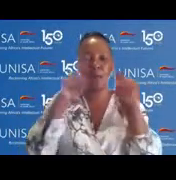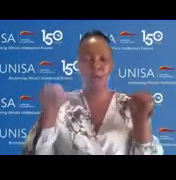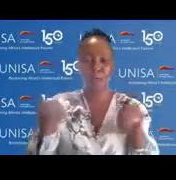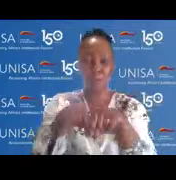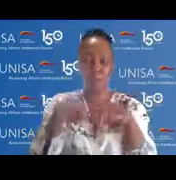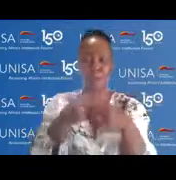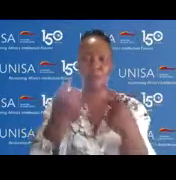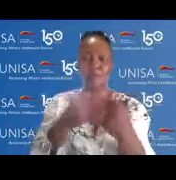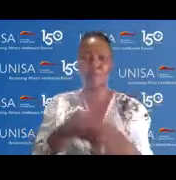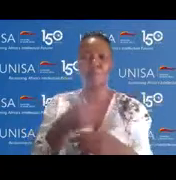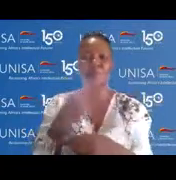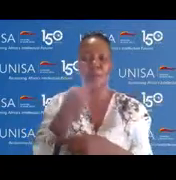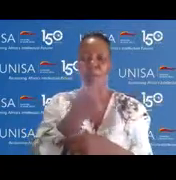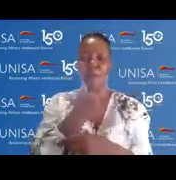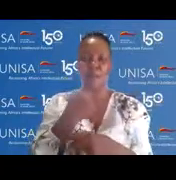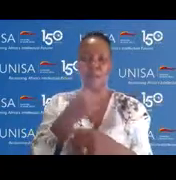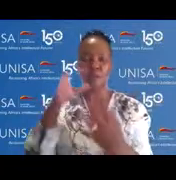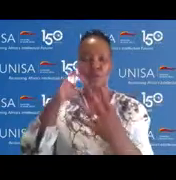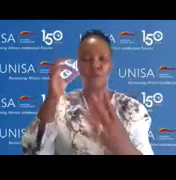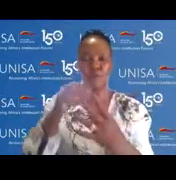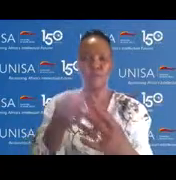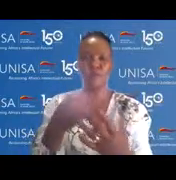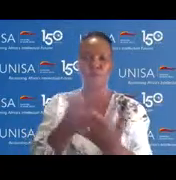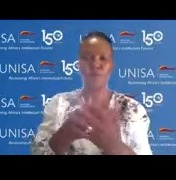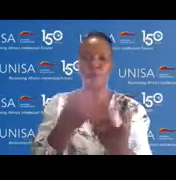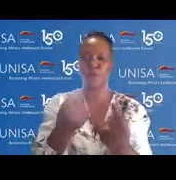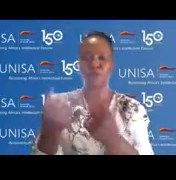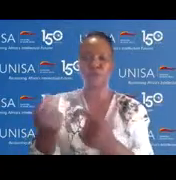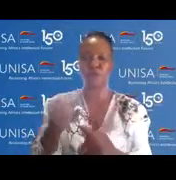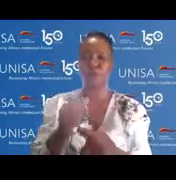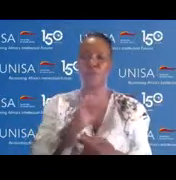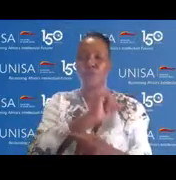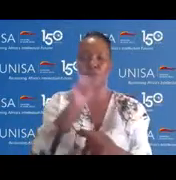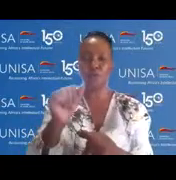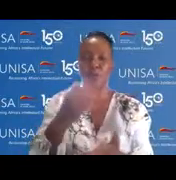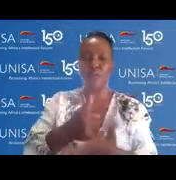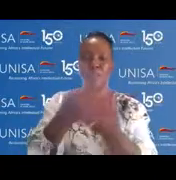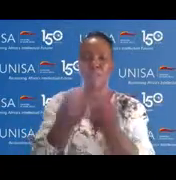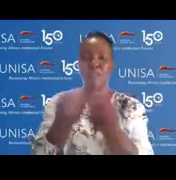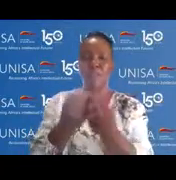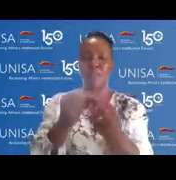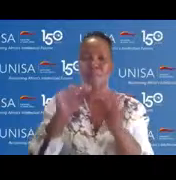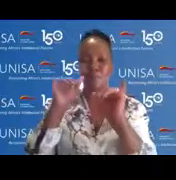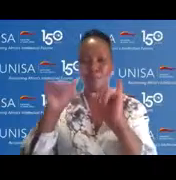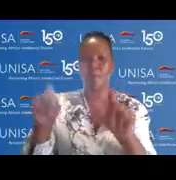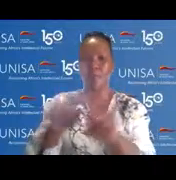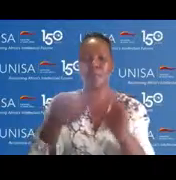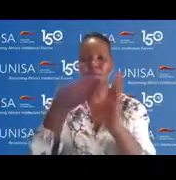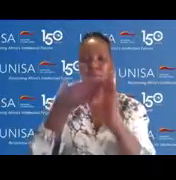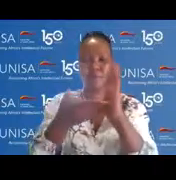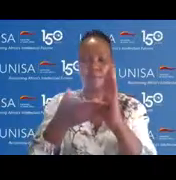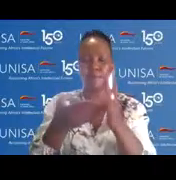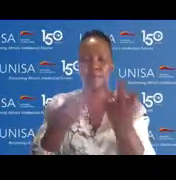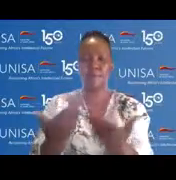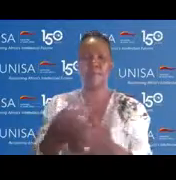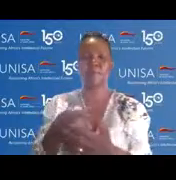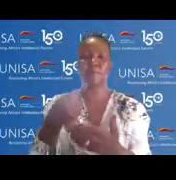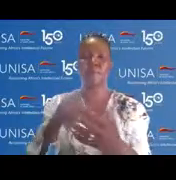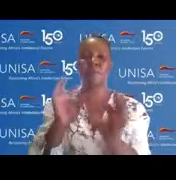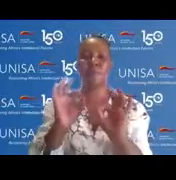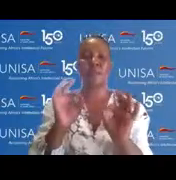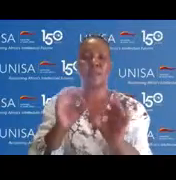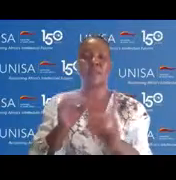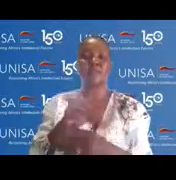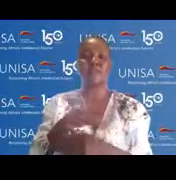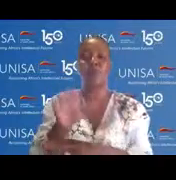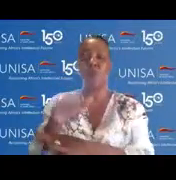hey? You can actually set your device that it stays like that. So there we go. Right, you can see the auto rotators over there